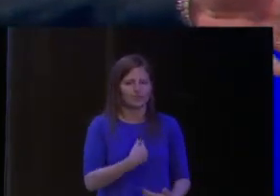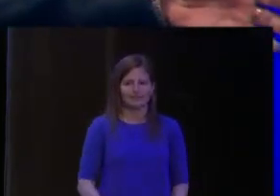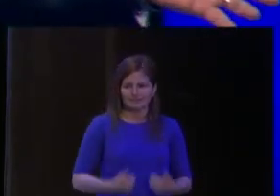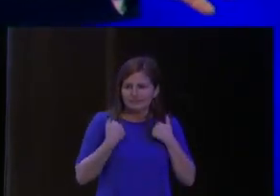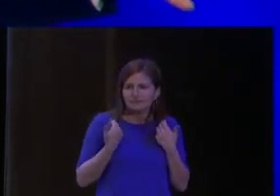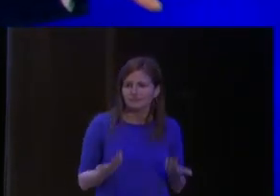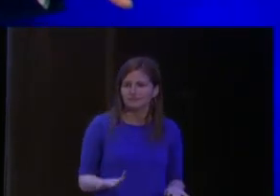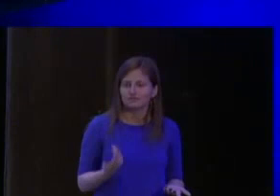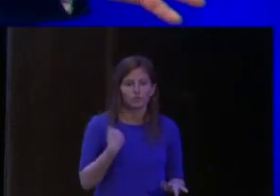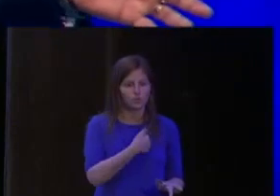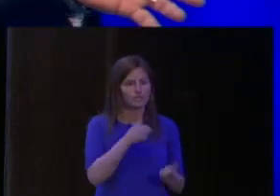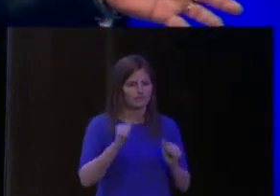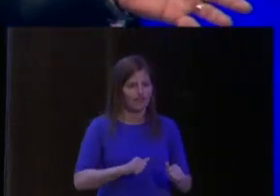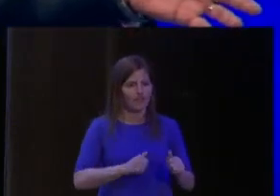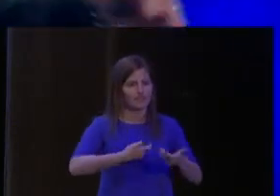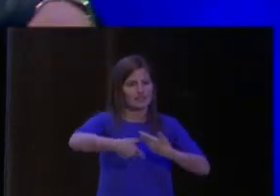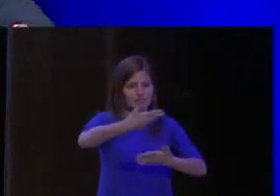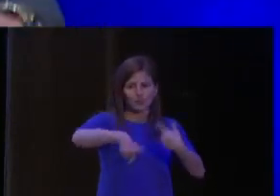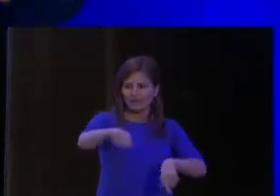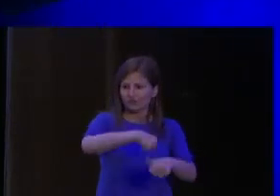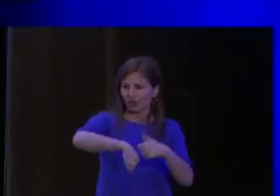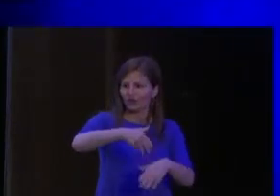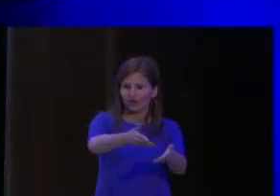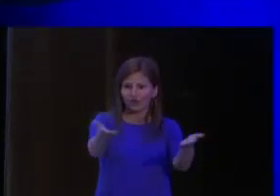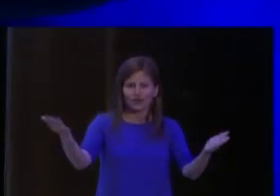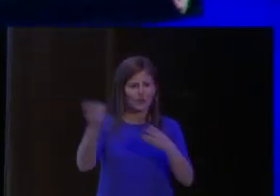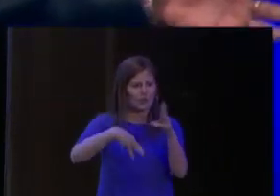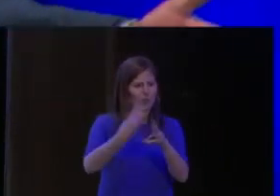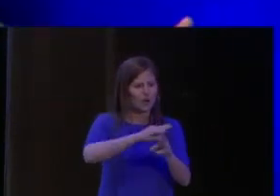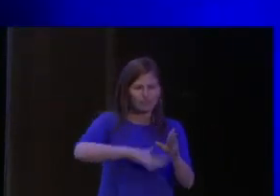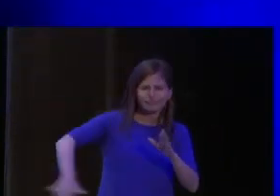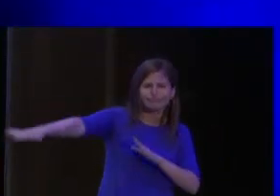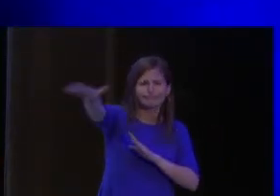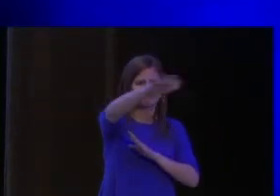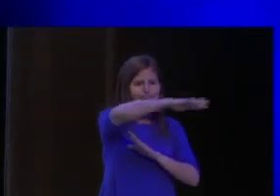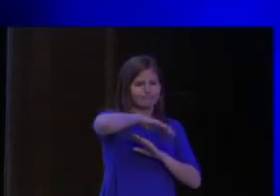and that we get to commune with each other all over the planet